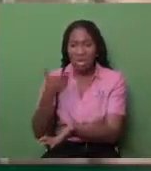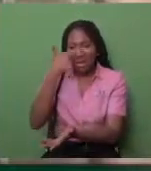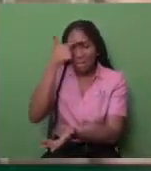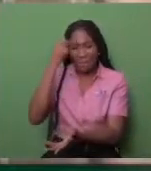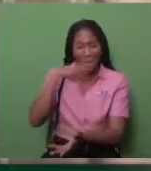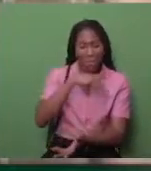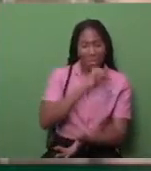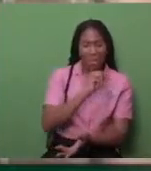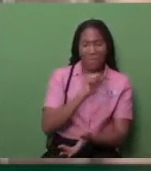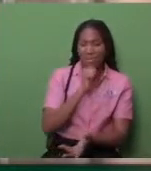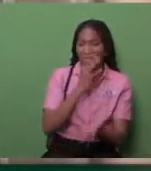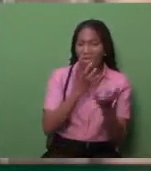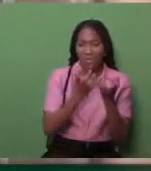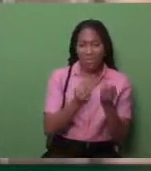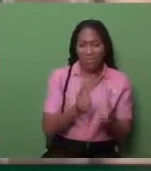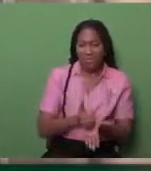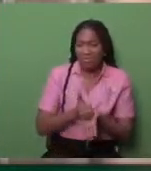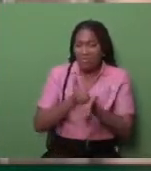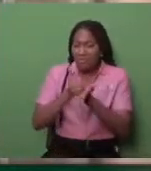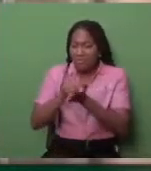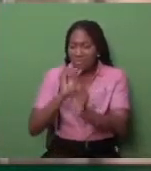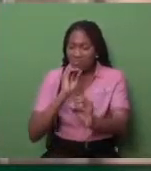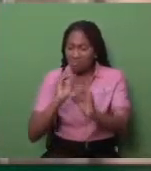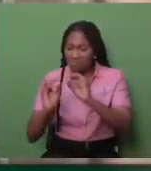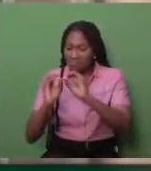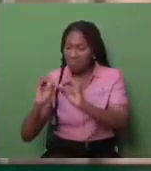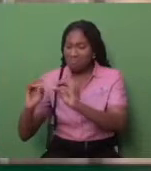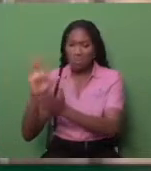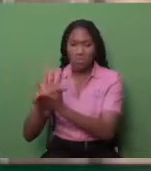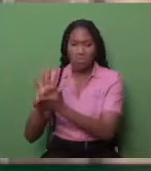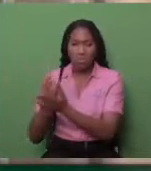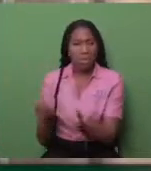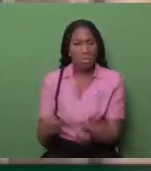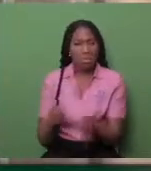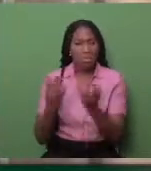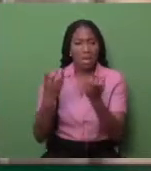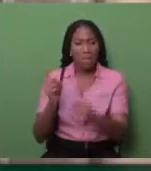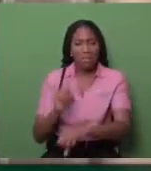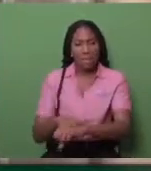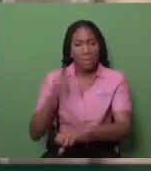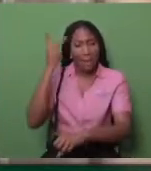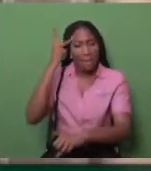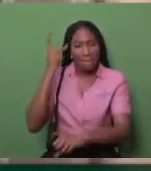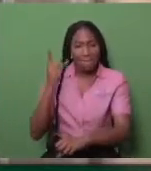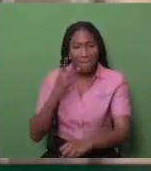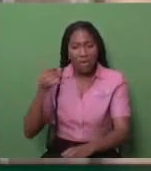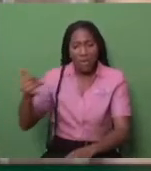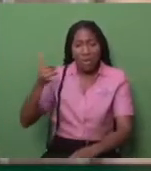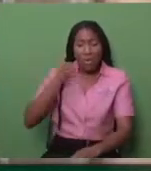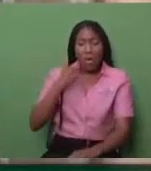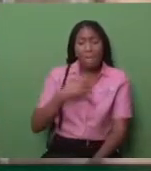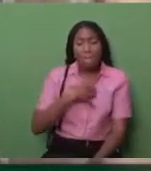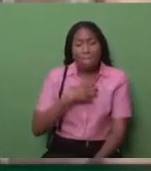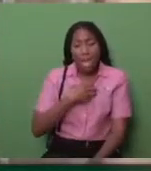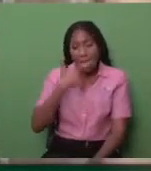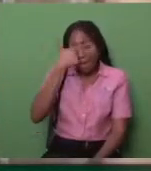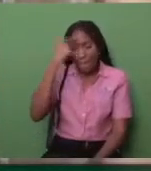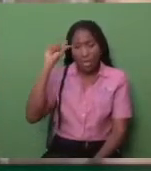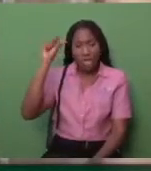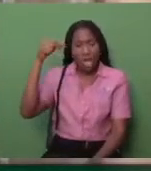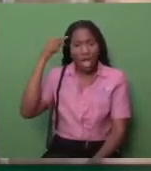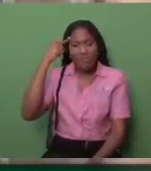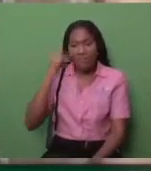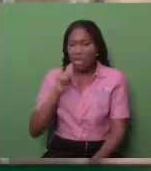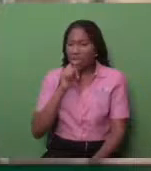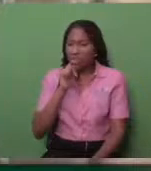In my own constituency every day, I get complaints from parents that the government has refused to complete the Shiva